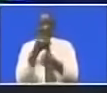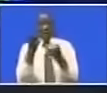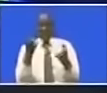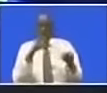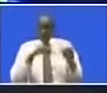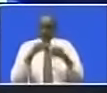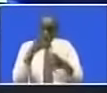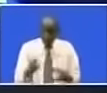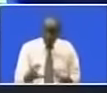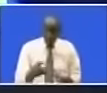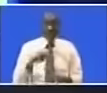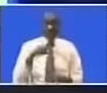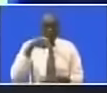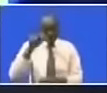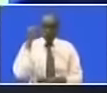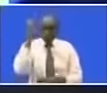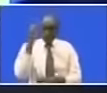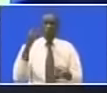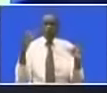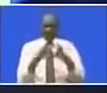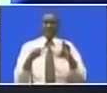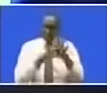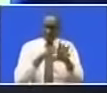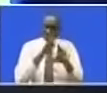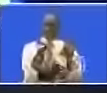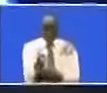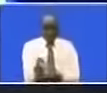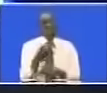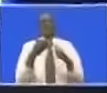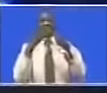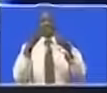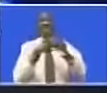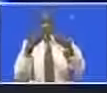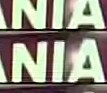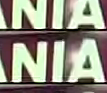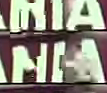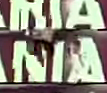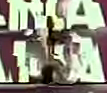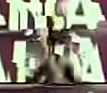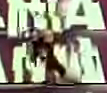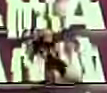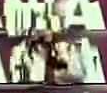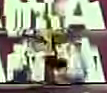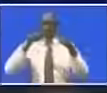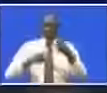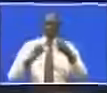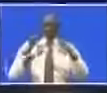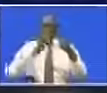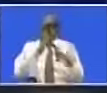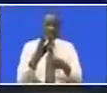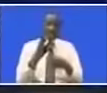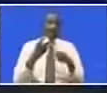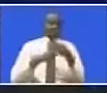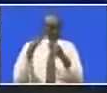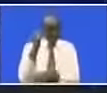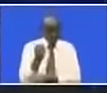is going. For supporters of the CCM, 98% of them said yes, they were present. It comes to 75 who said